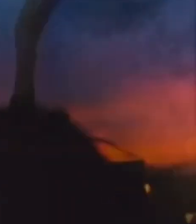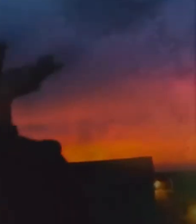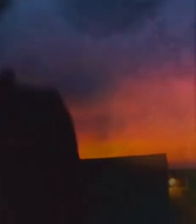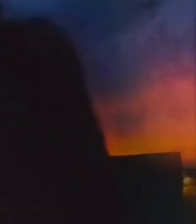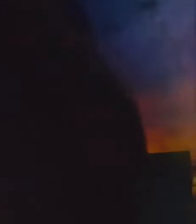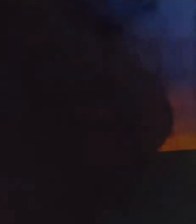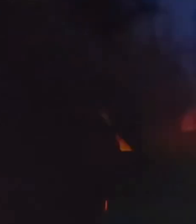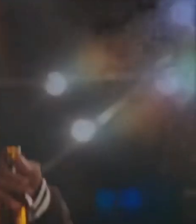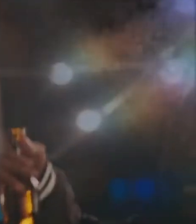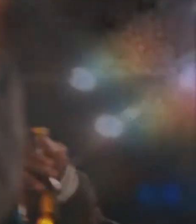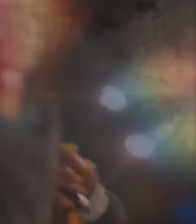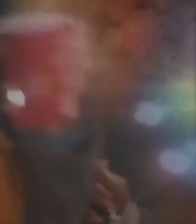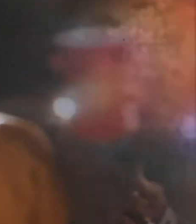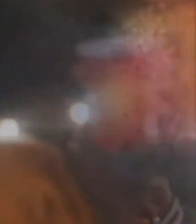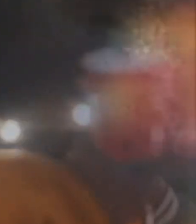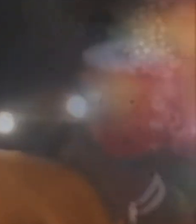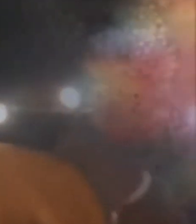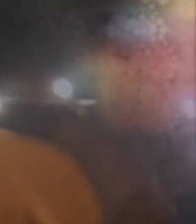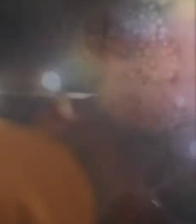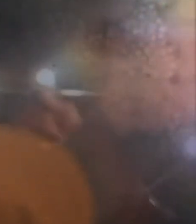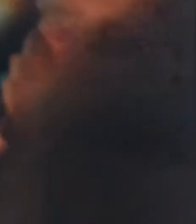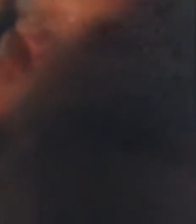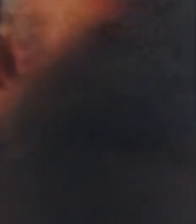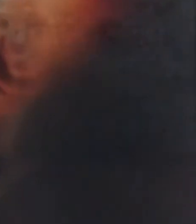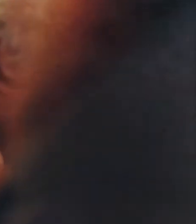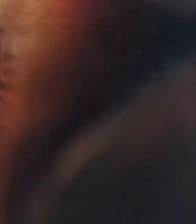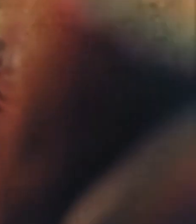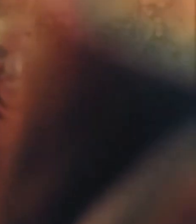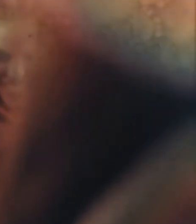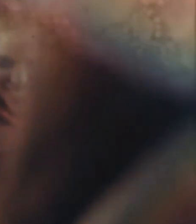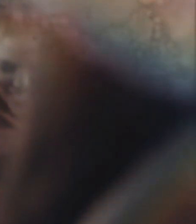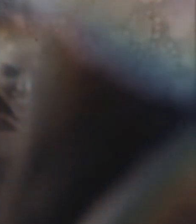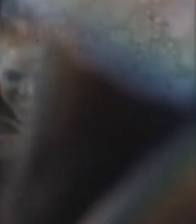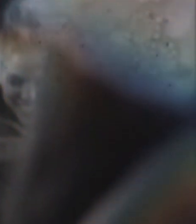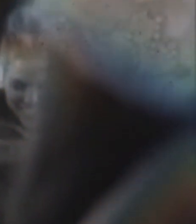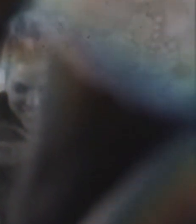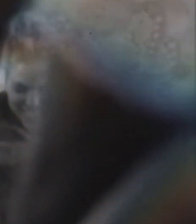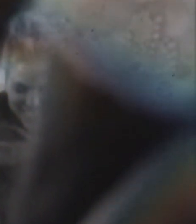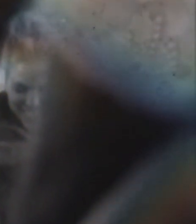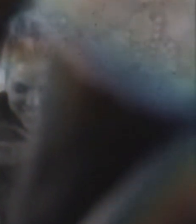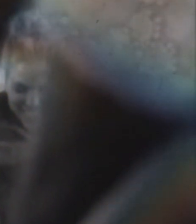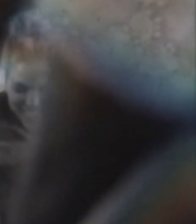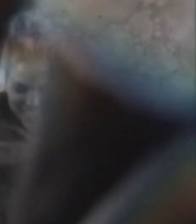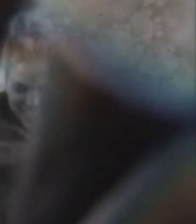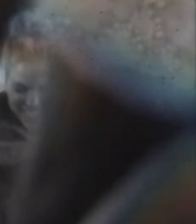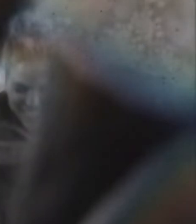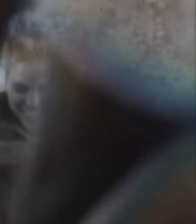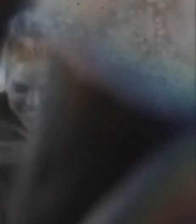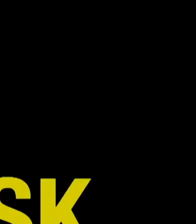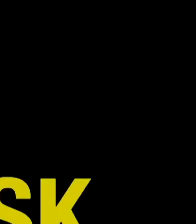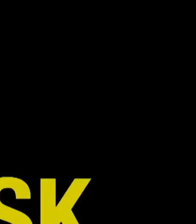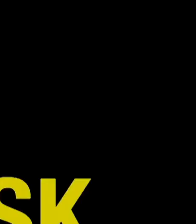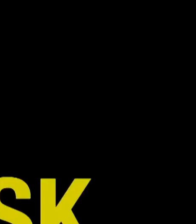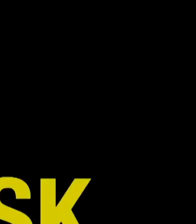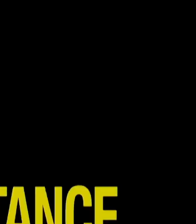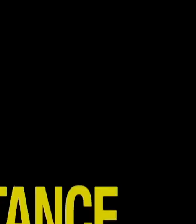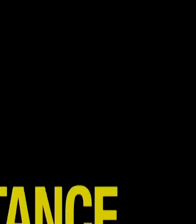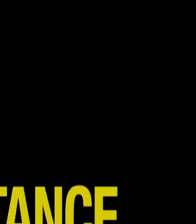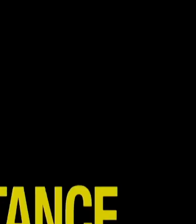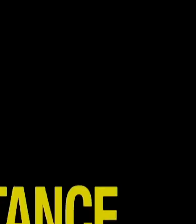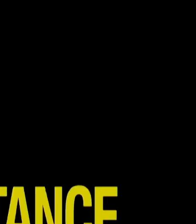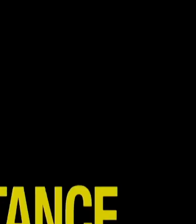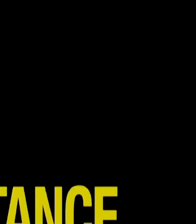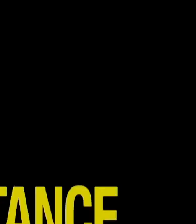hoax. Good. Give Nana a big hug for me. Make it hard for the Rona. Wear a